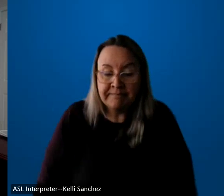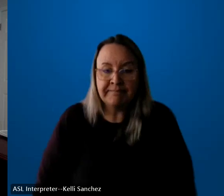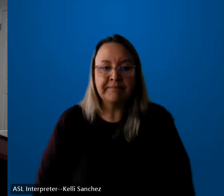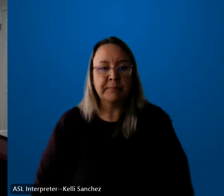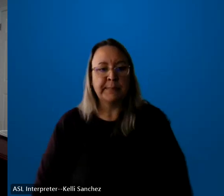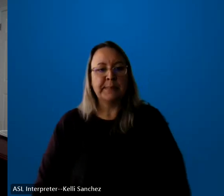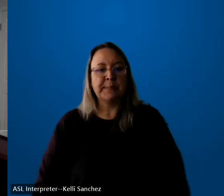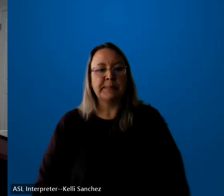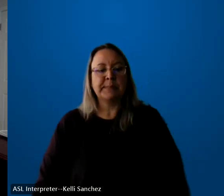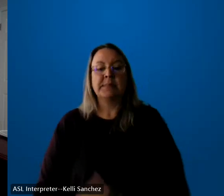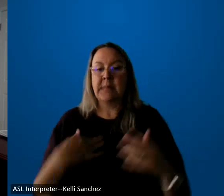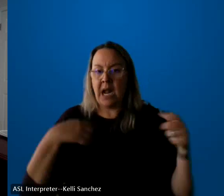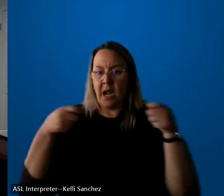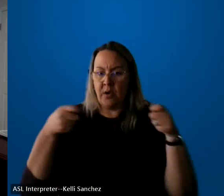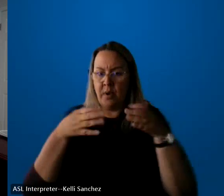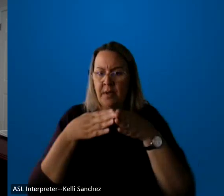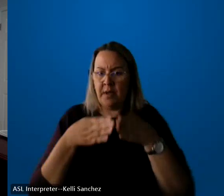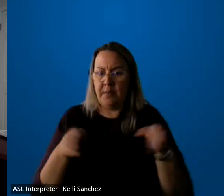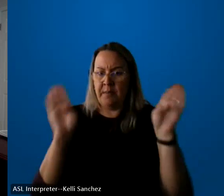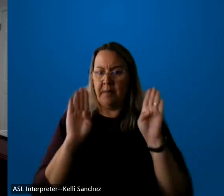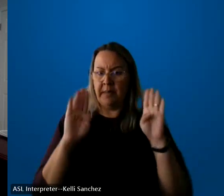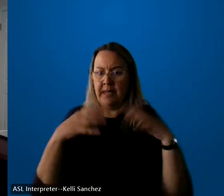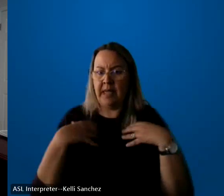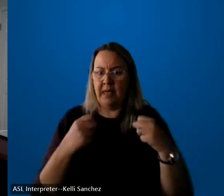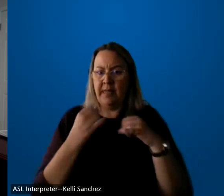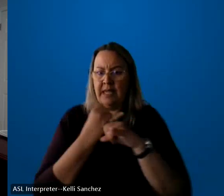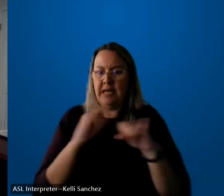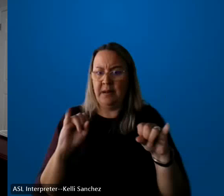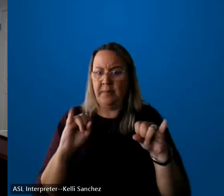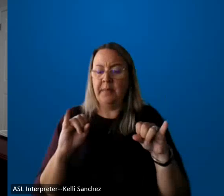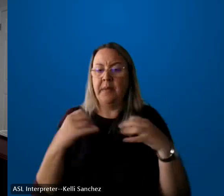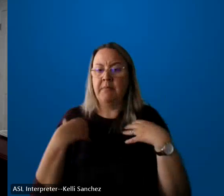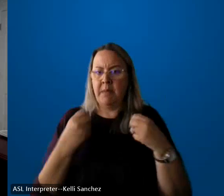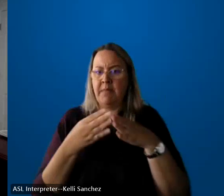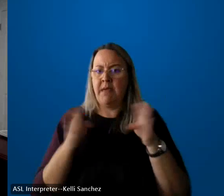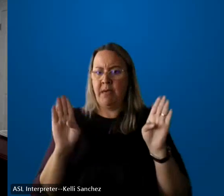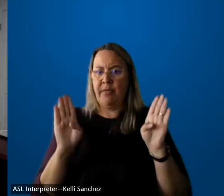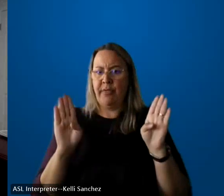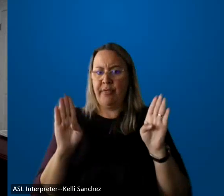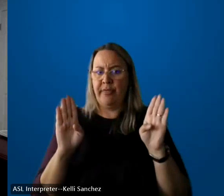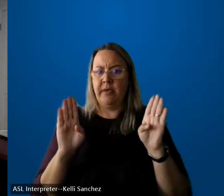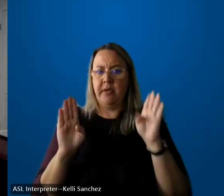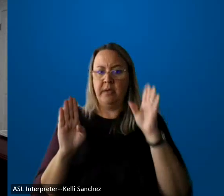I run an independent public health